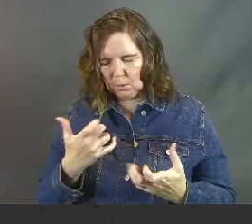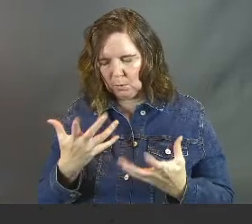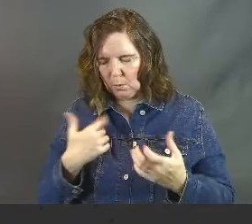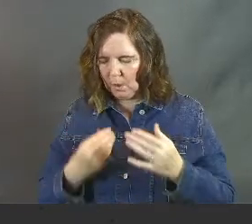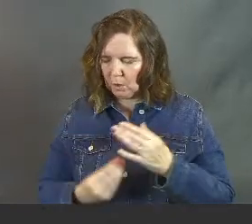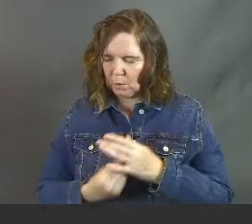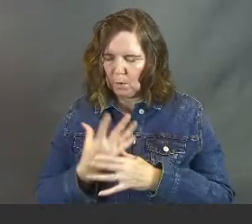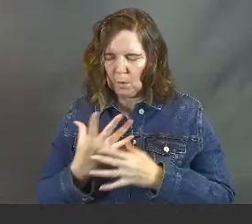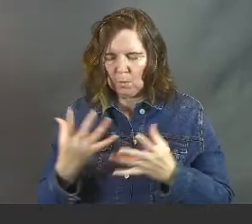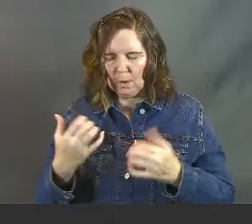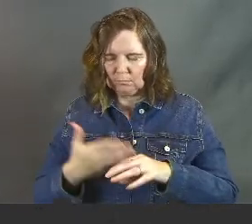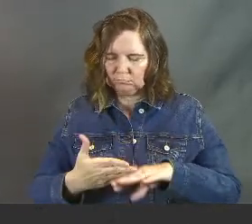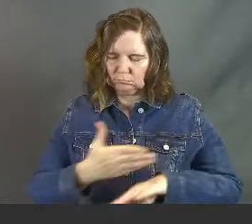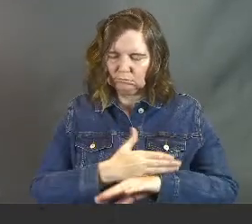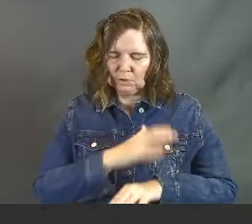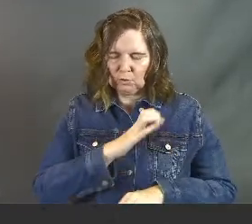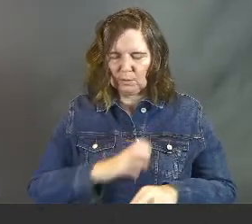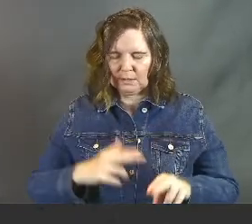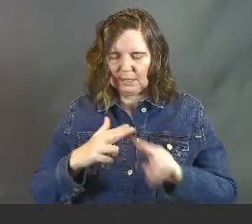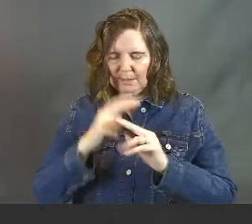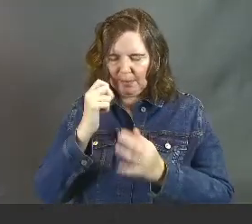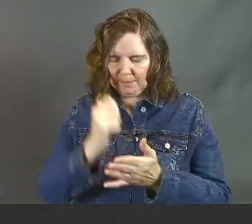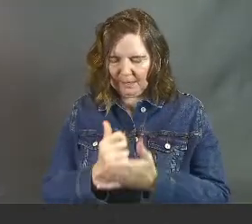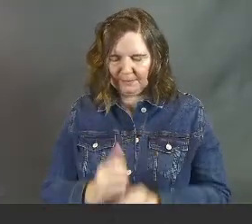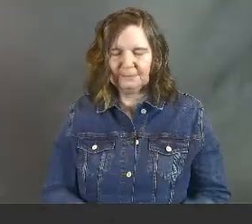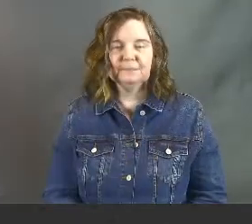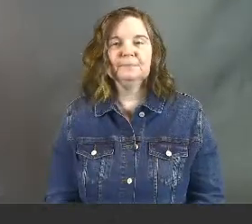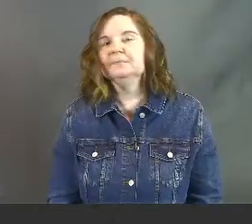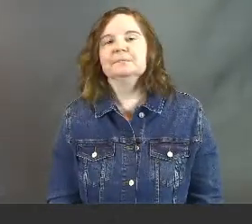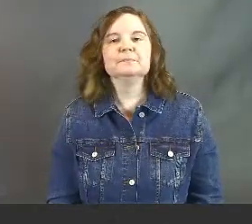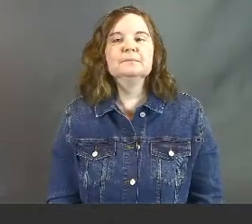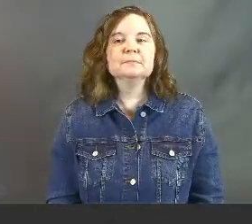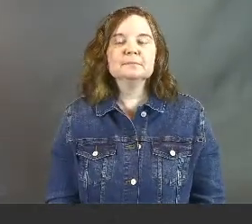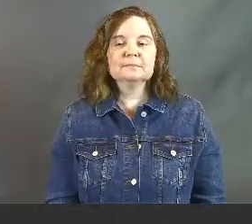grow. In Christ's name, amen.